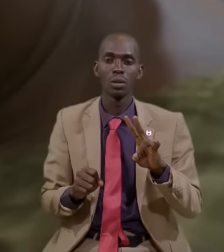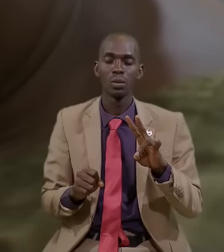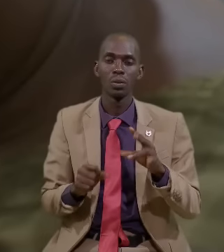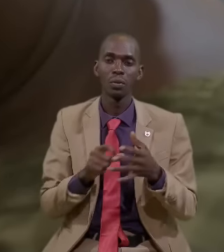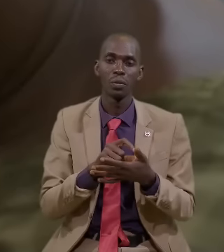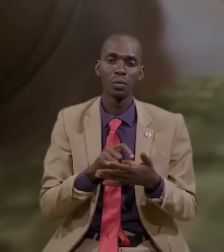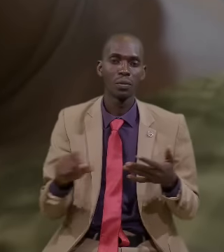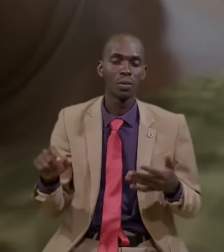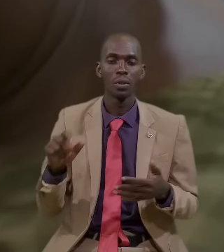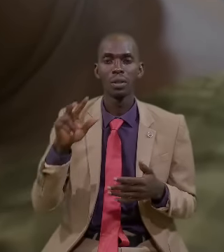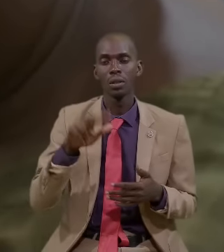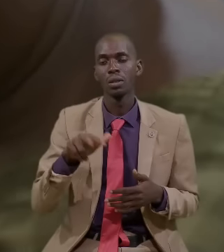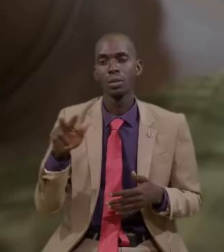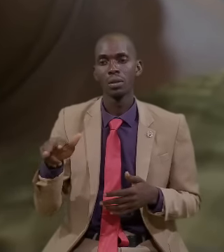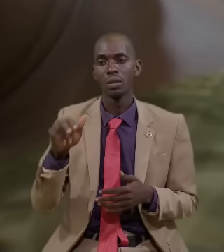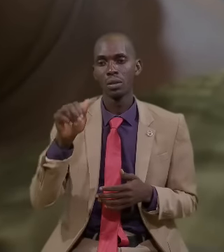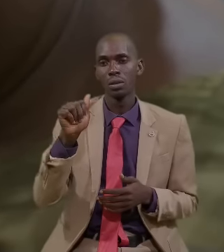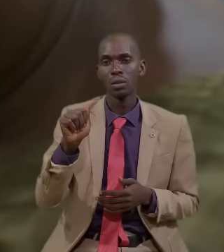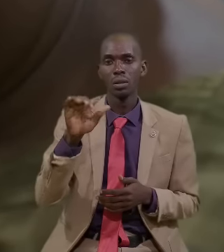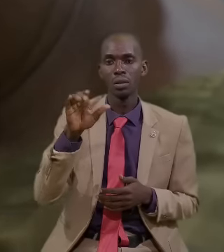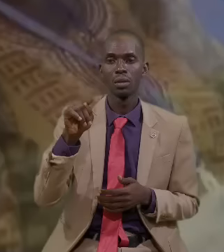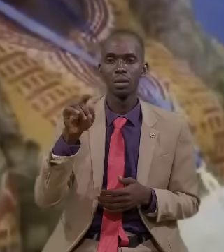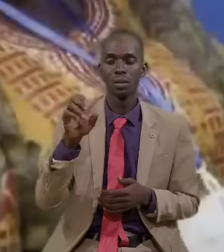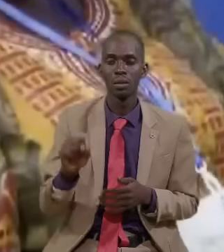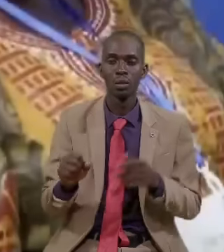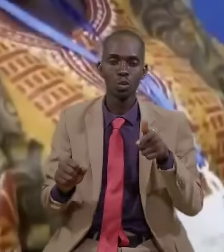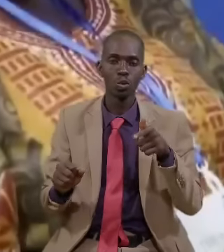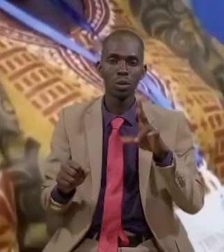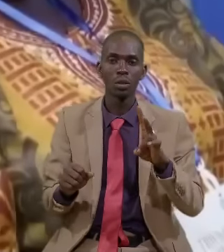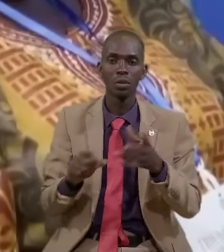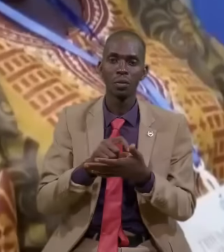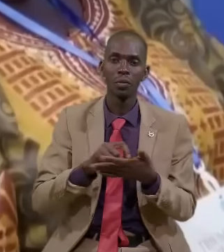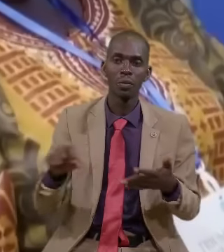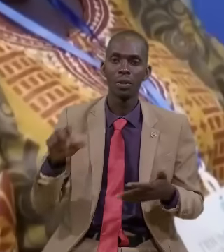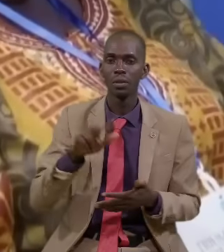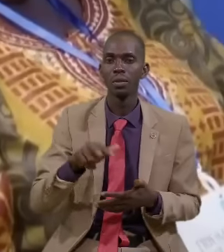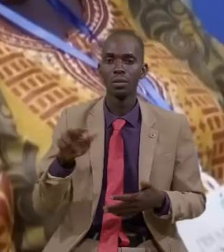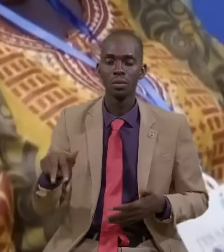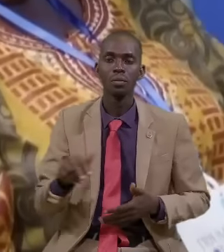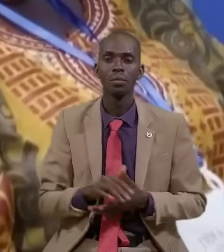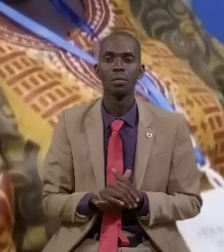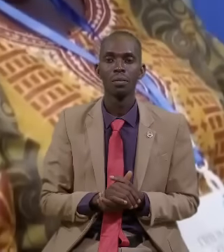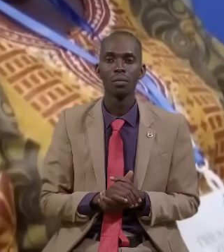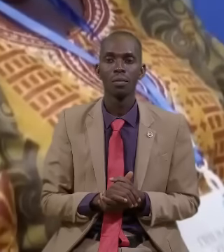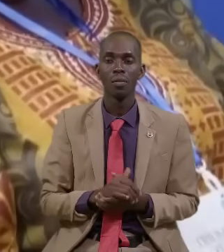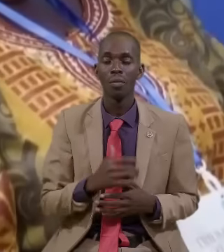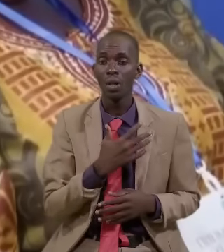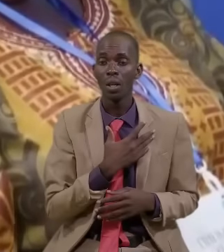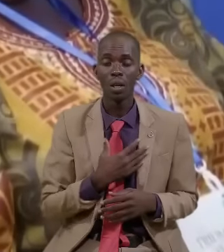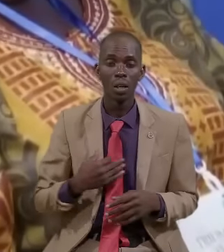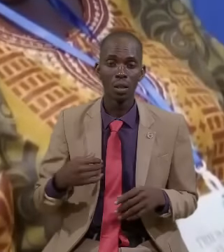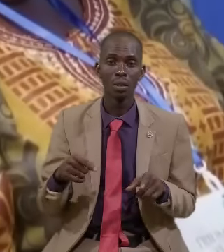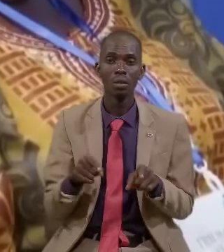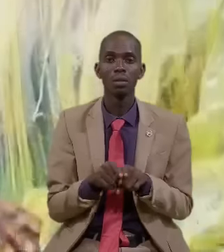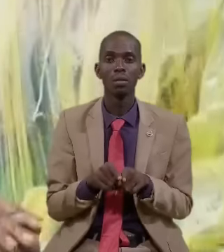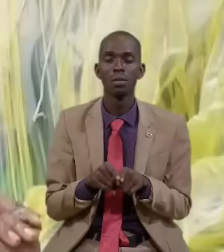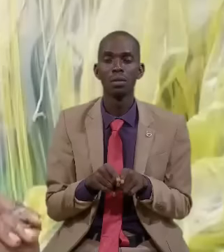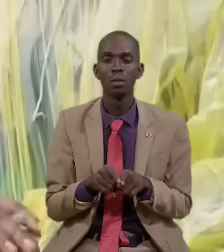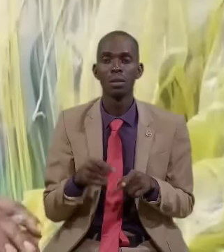verse 33. Acts 27, verse 33. And while the